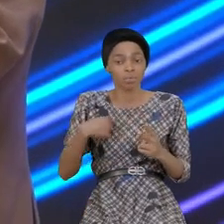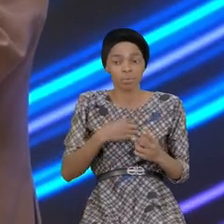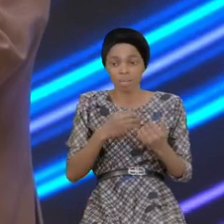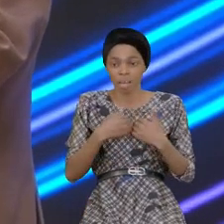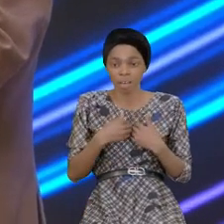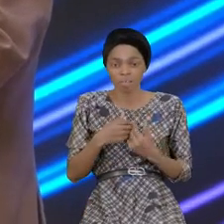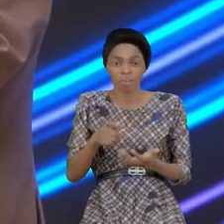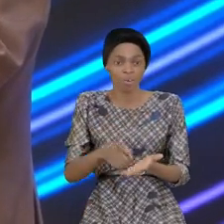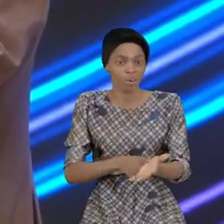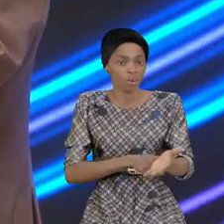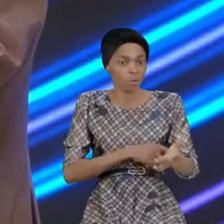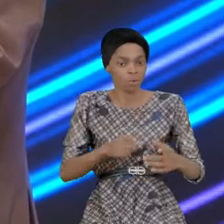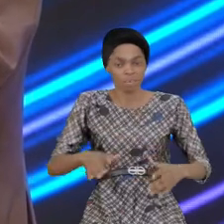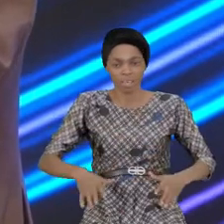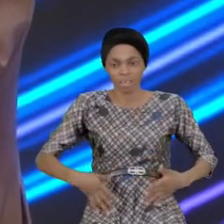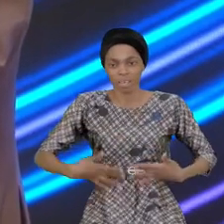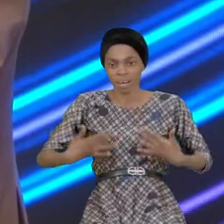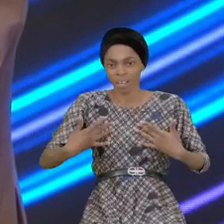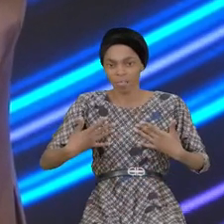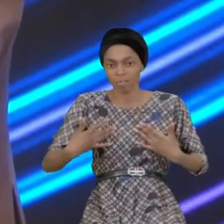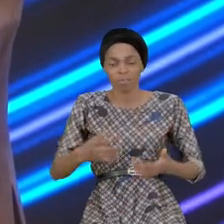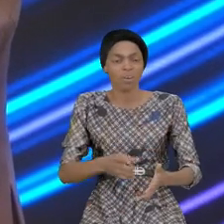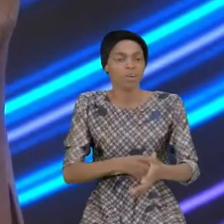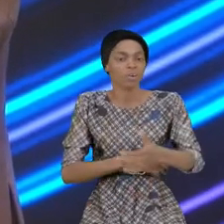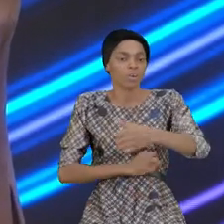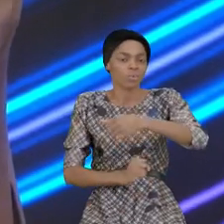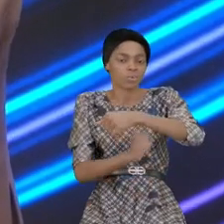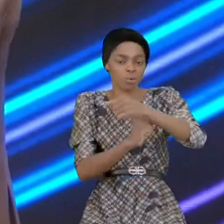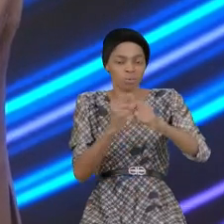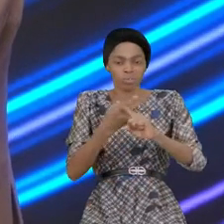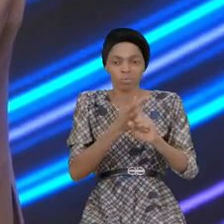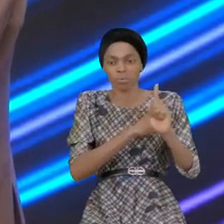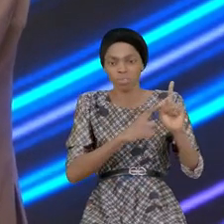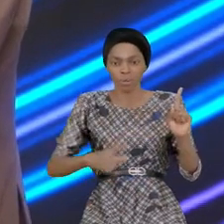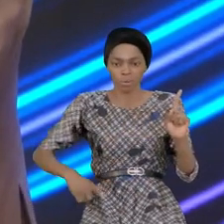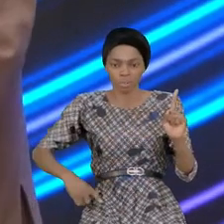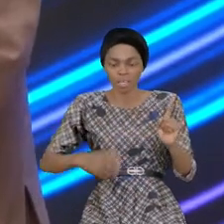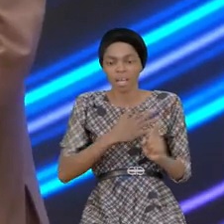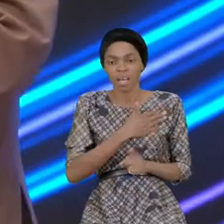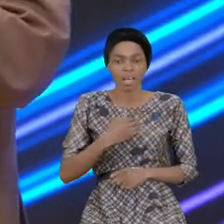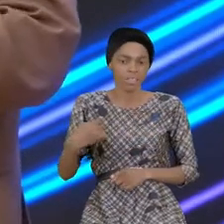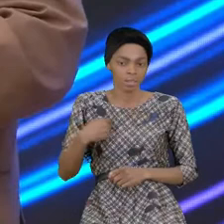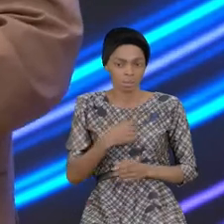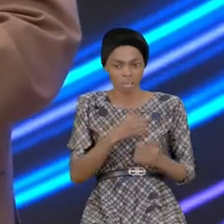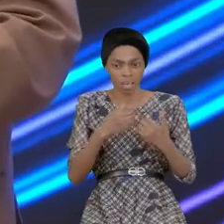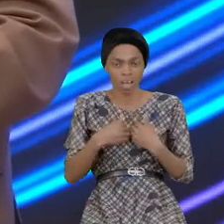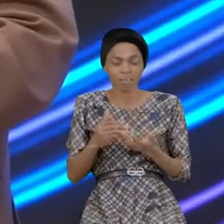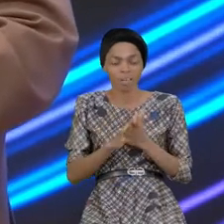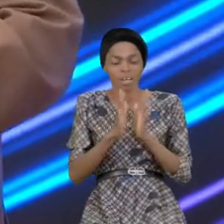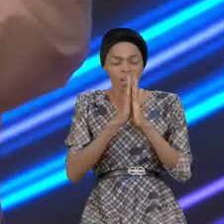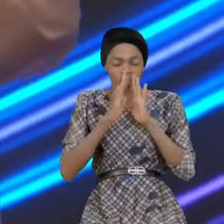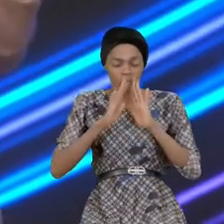life, long support from the Lord, and we have the